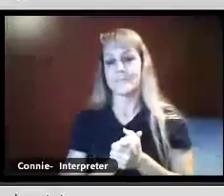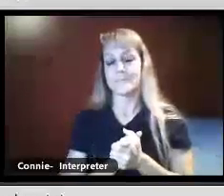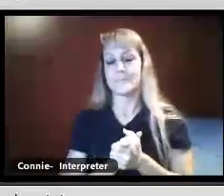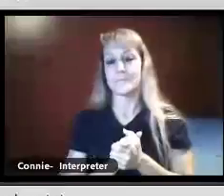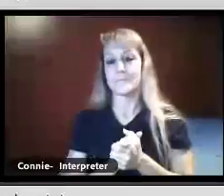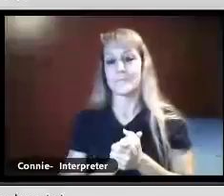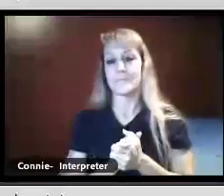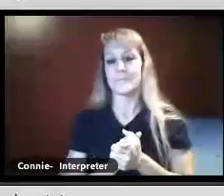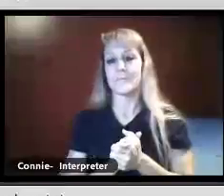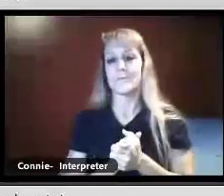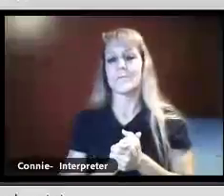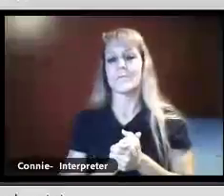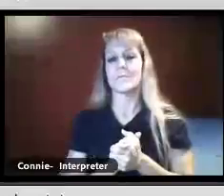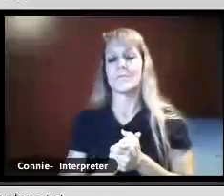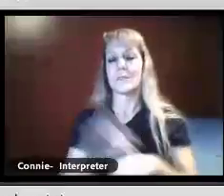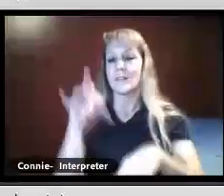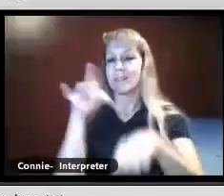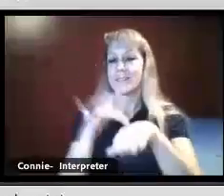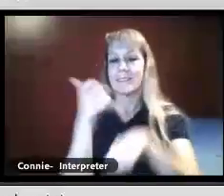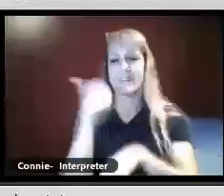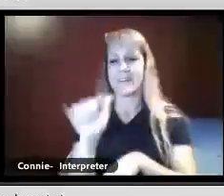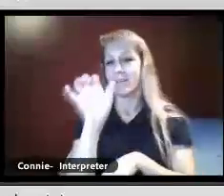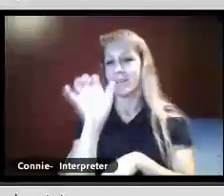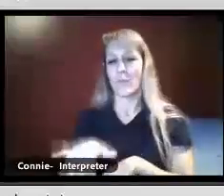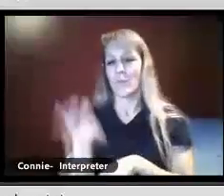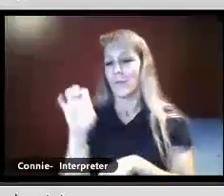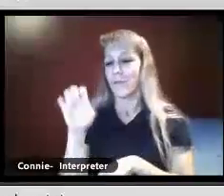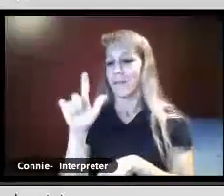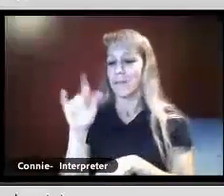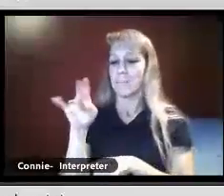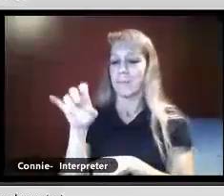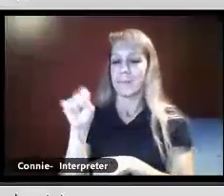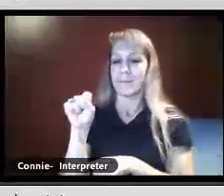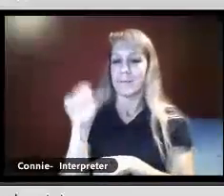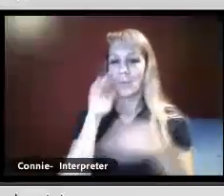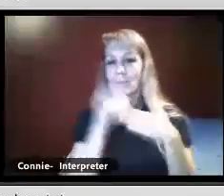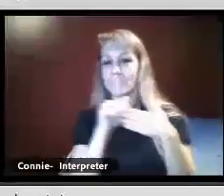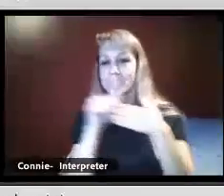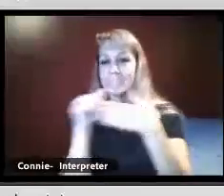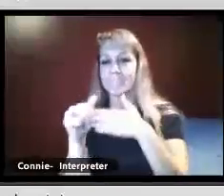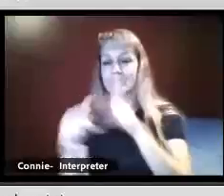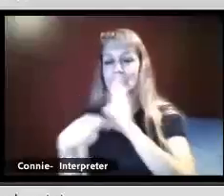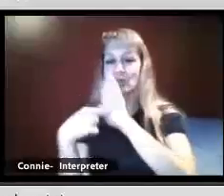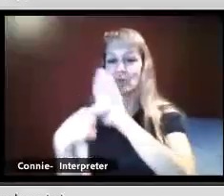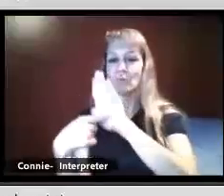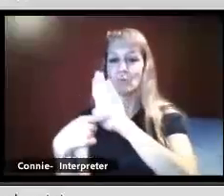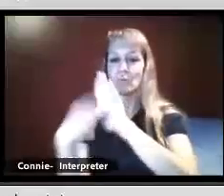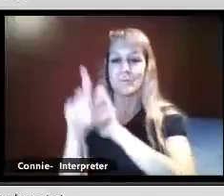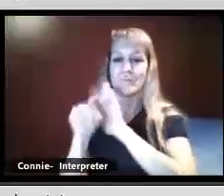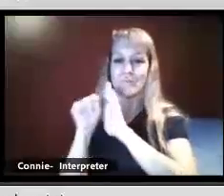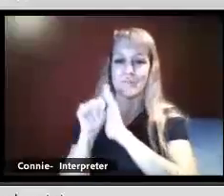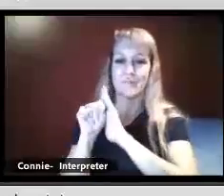Actually, I'll allow you to click on any one of those elements, and it will take you to a video. And